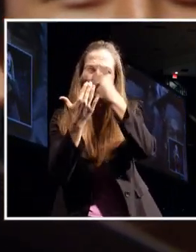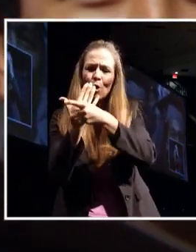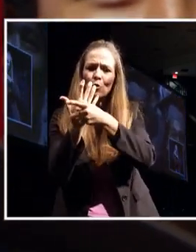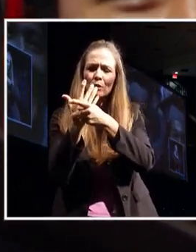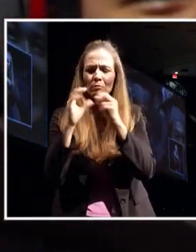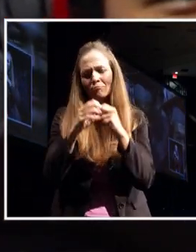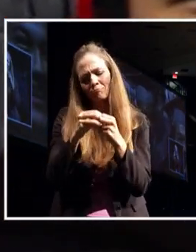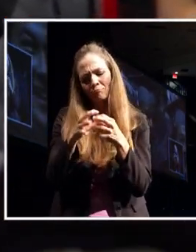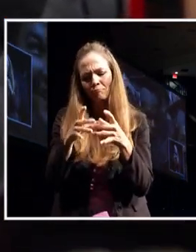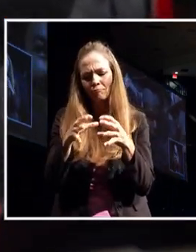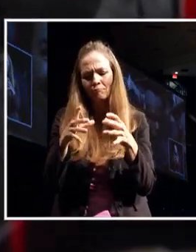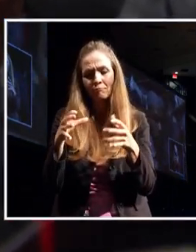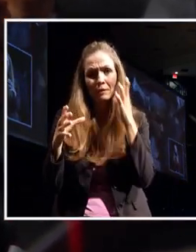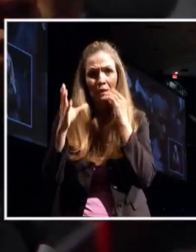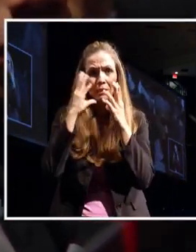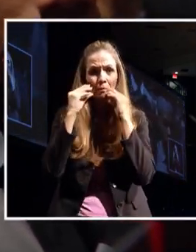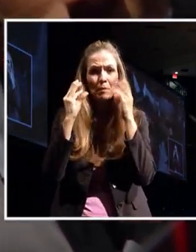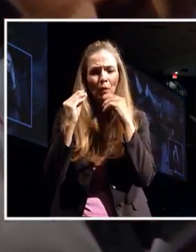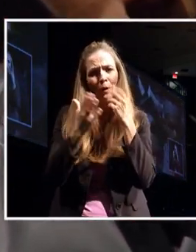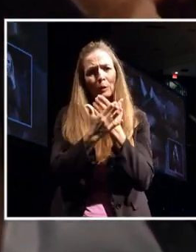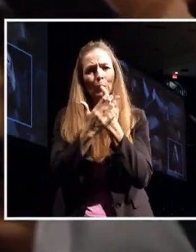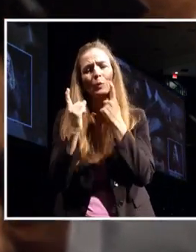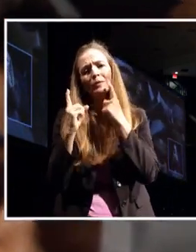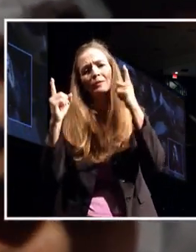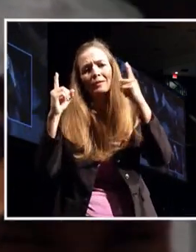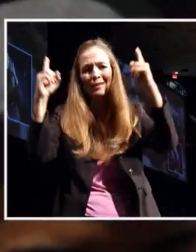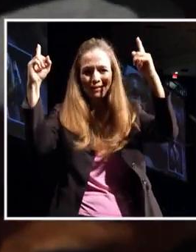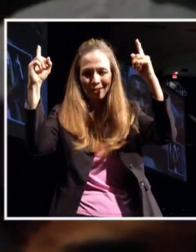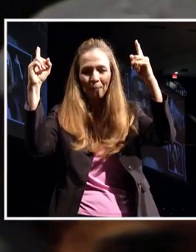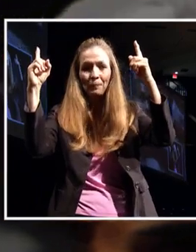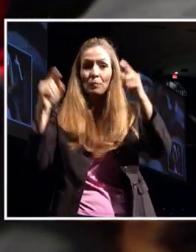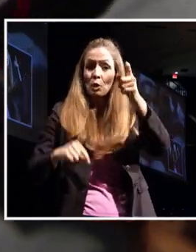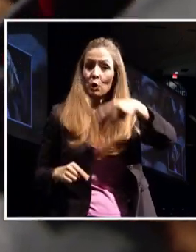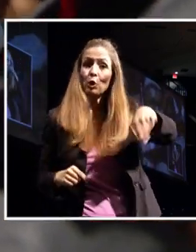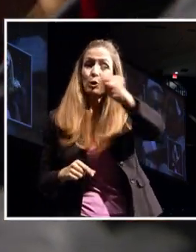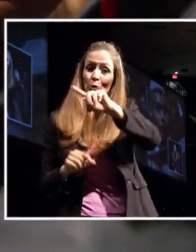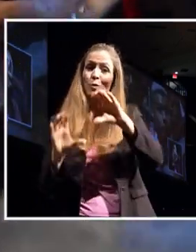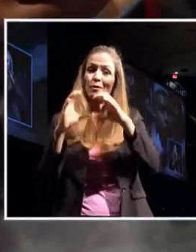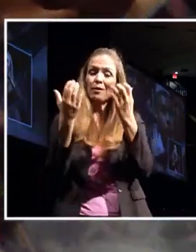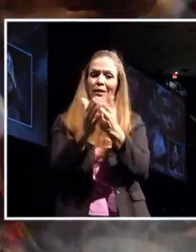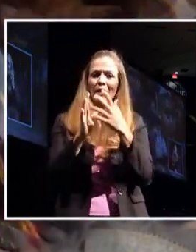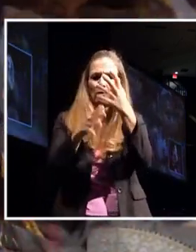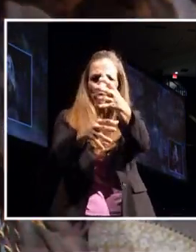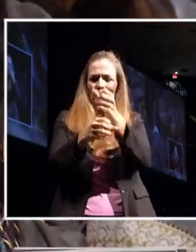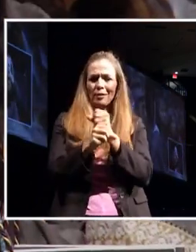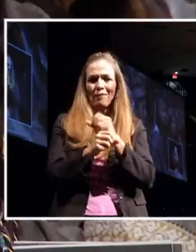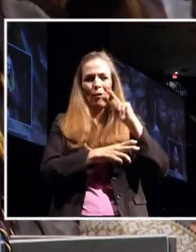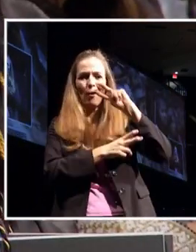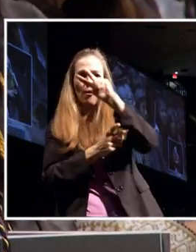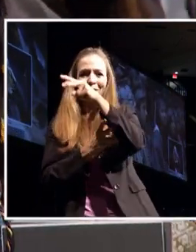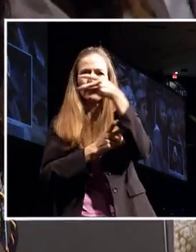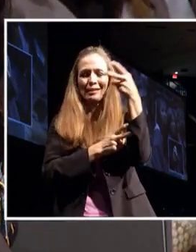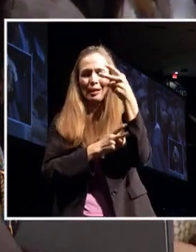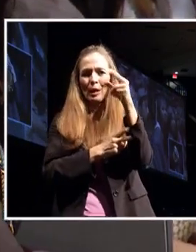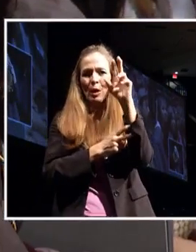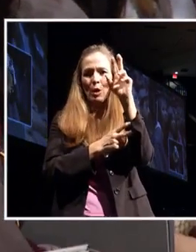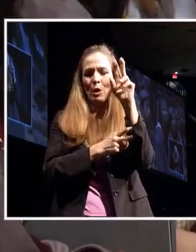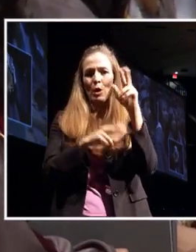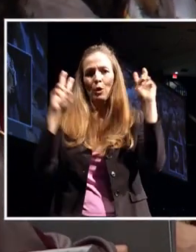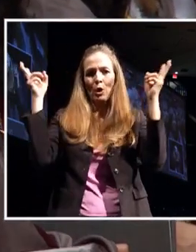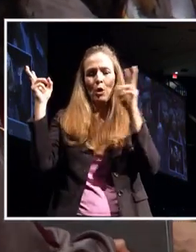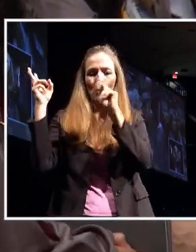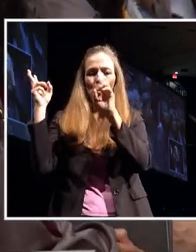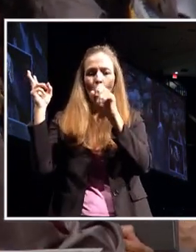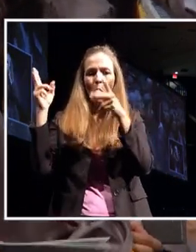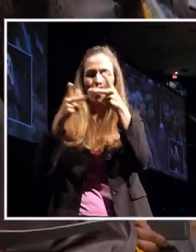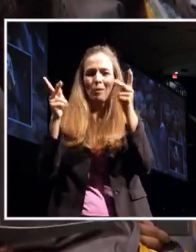have grown and experienced myriads of new successes. You are the class that received our second No Place for Hate